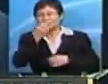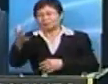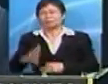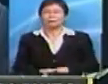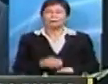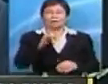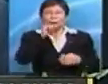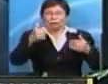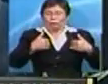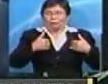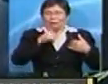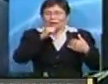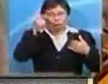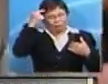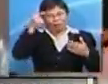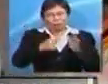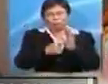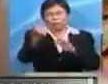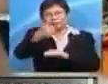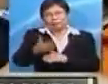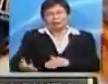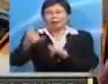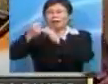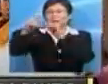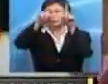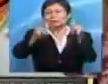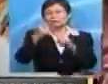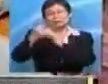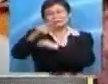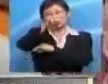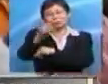sinister. Okay, last person for once. Second room.